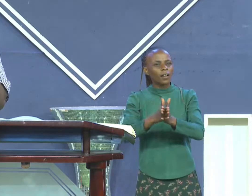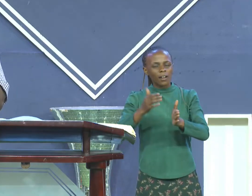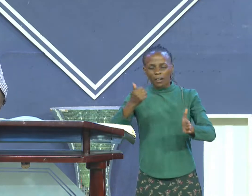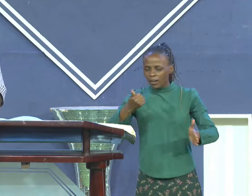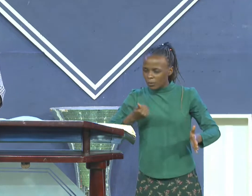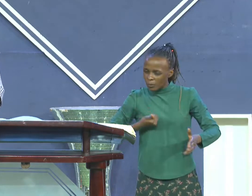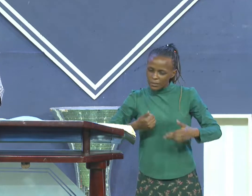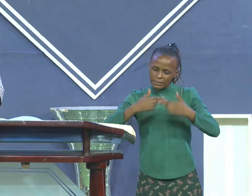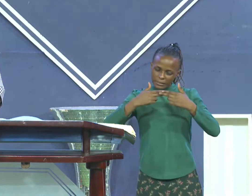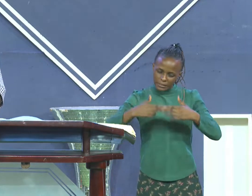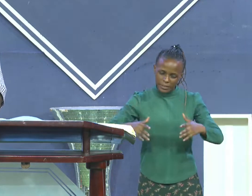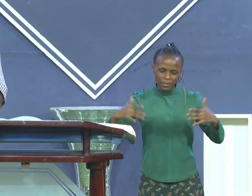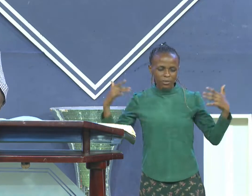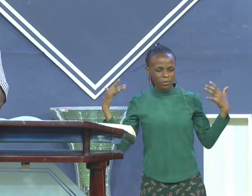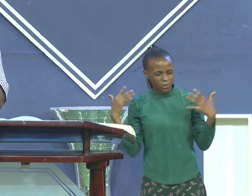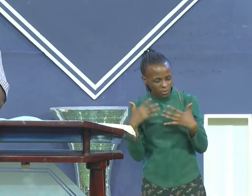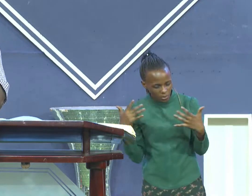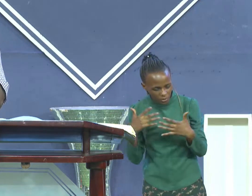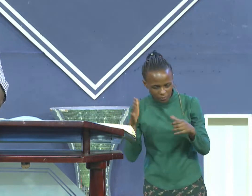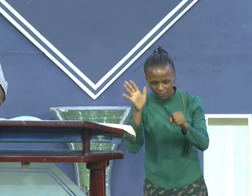scared because